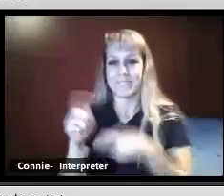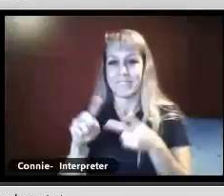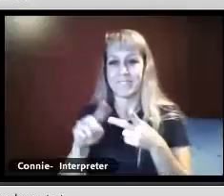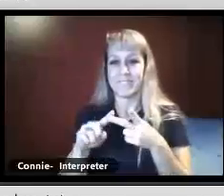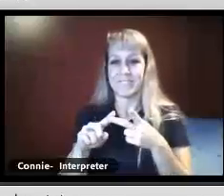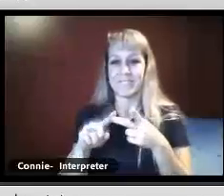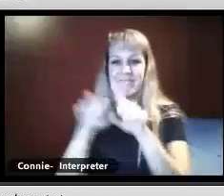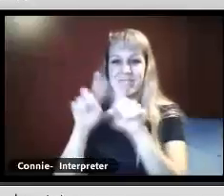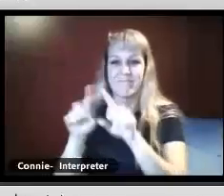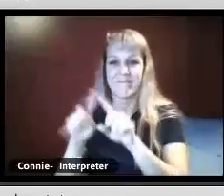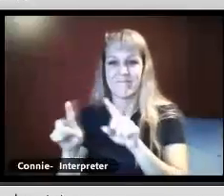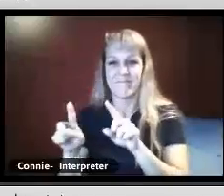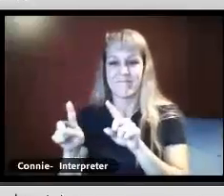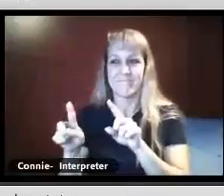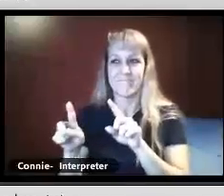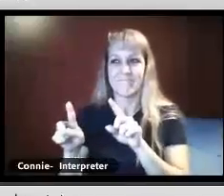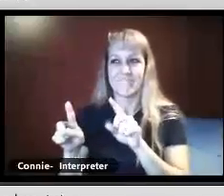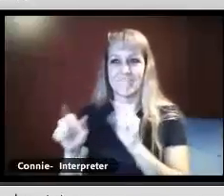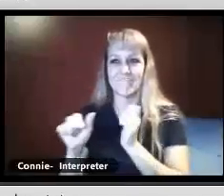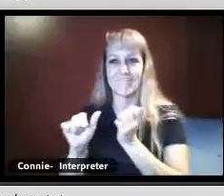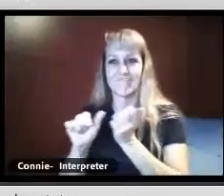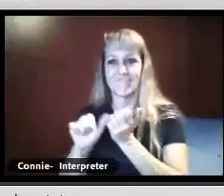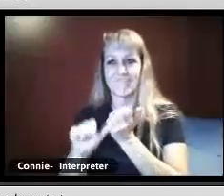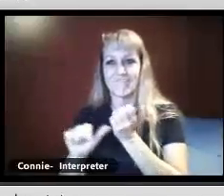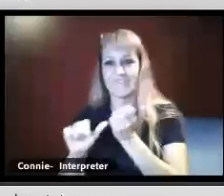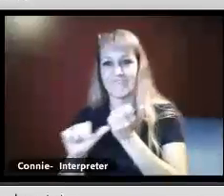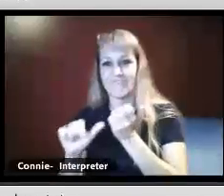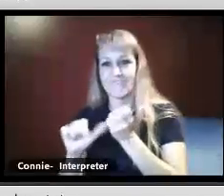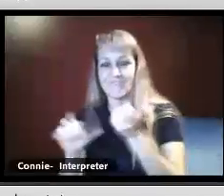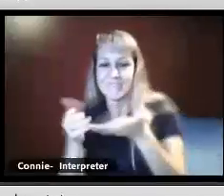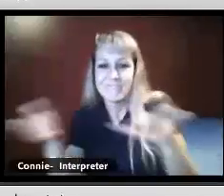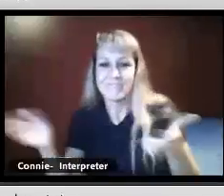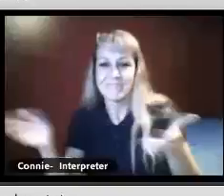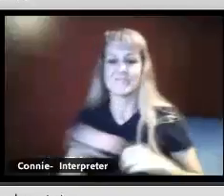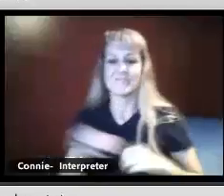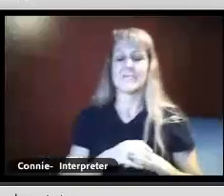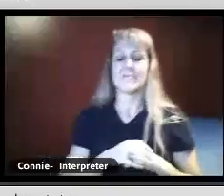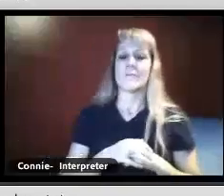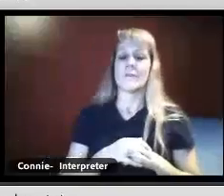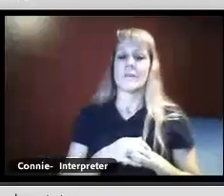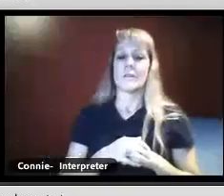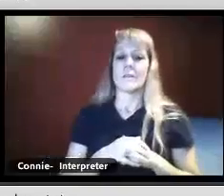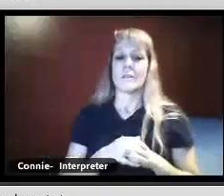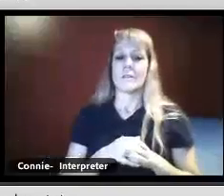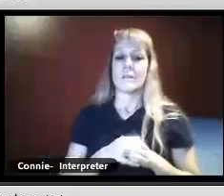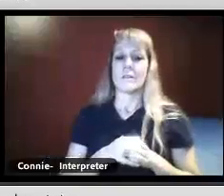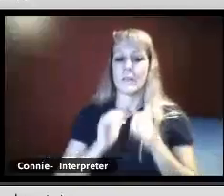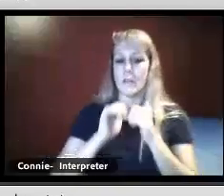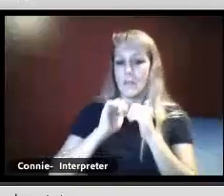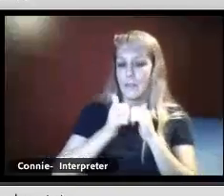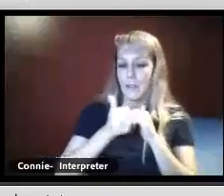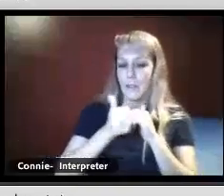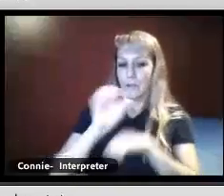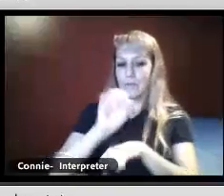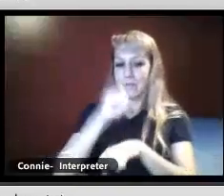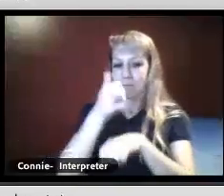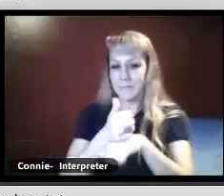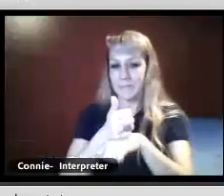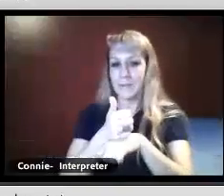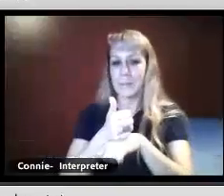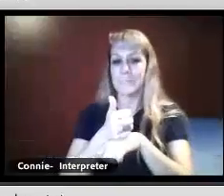scatological matters, shall we say. And so the way that they've set up, the way that